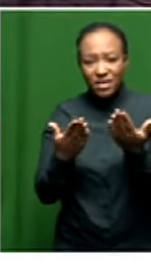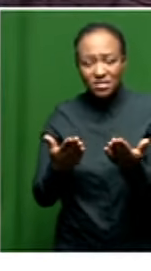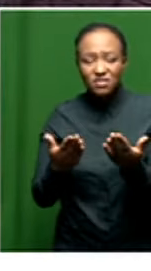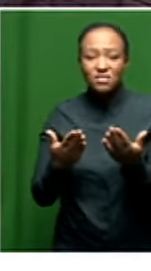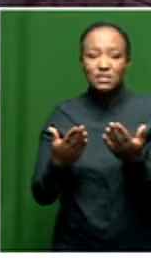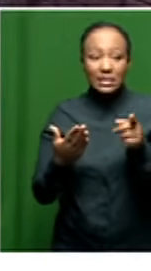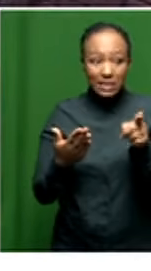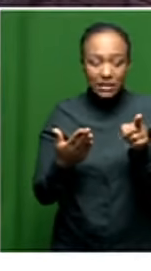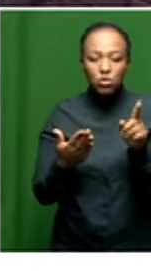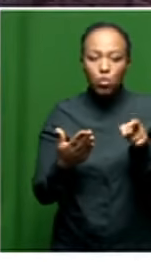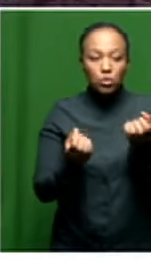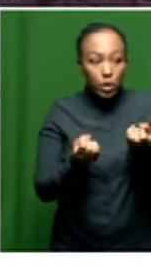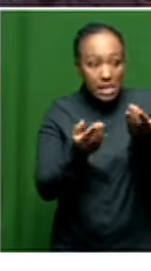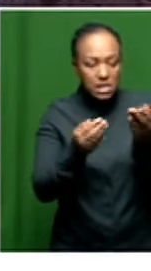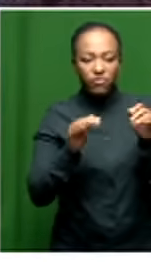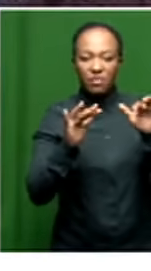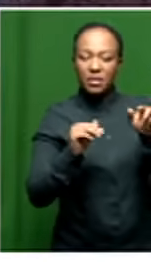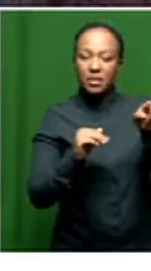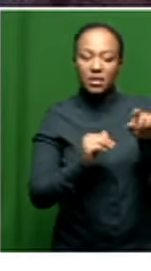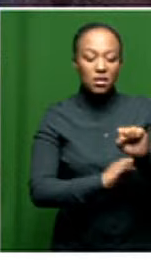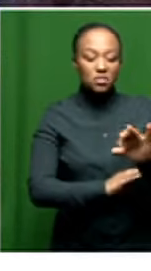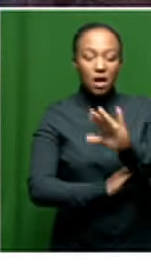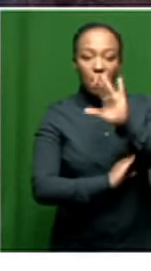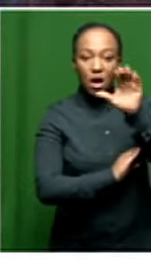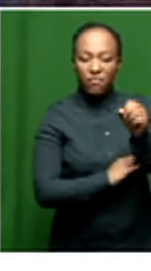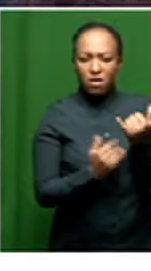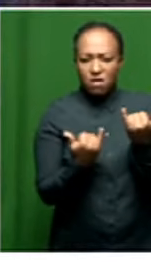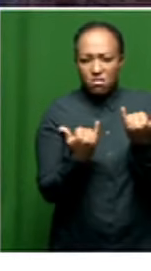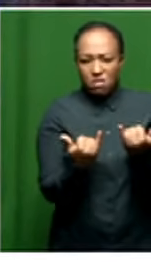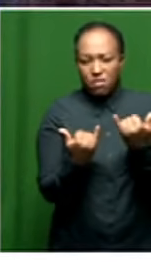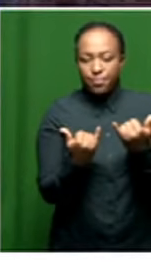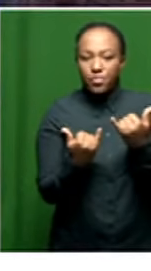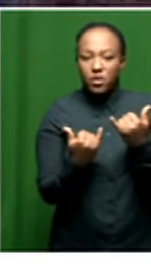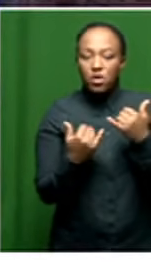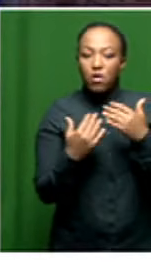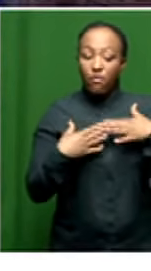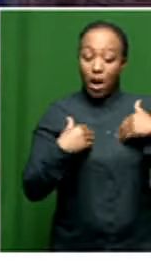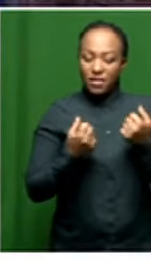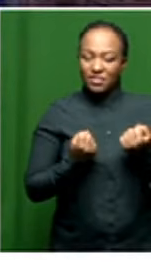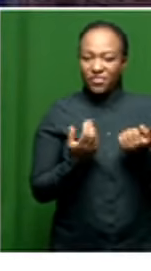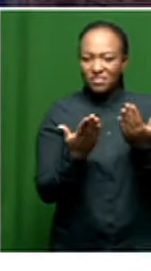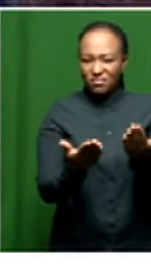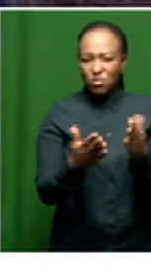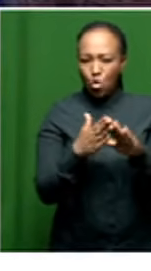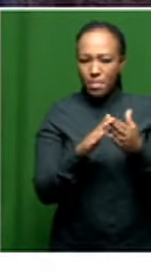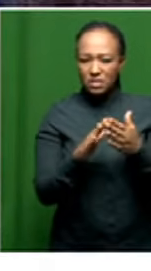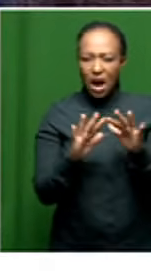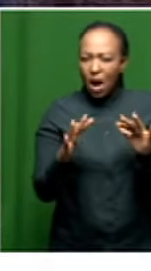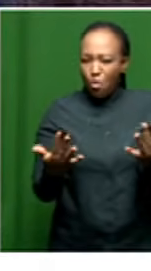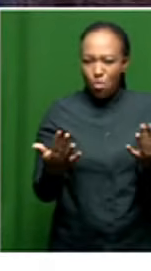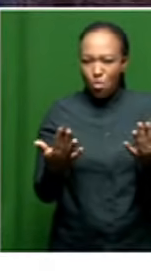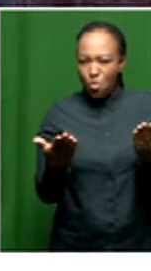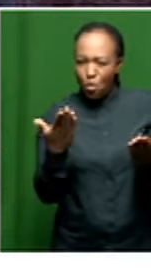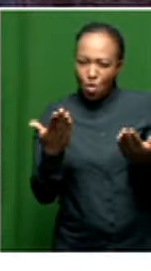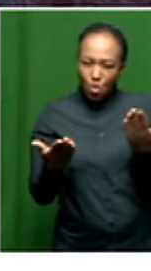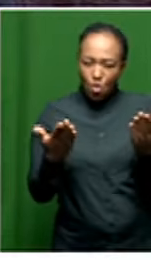given to the people. In terms of South Africa's standing when it comes to health services to communities, how do we look? I mean, how are